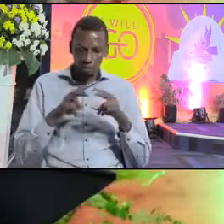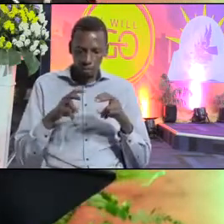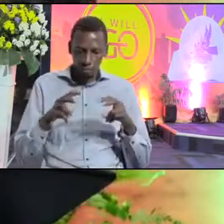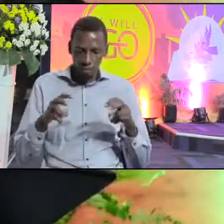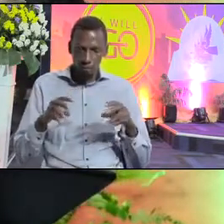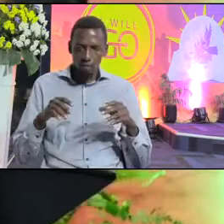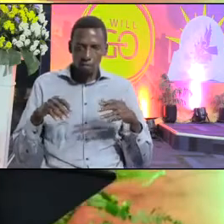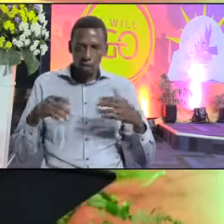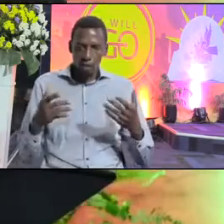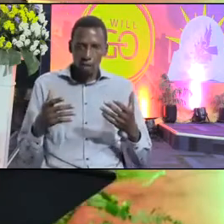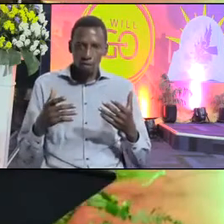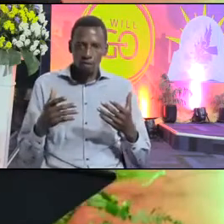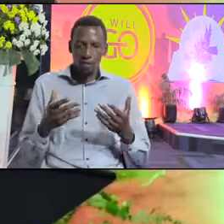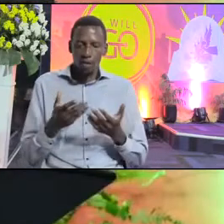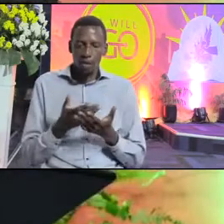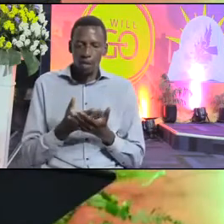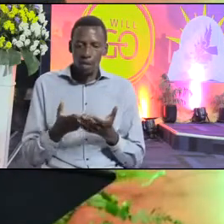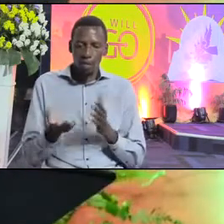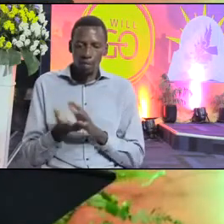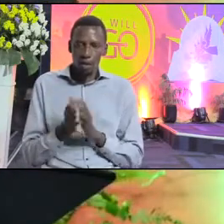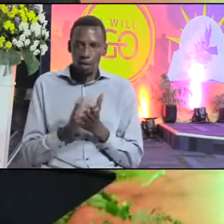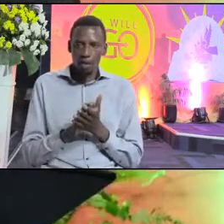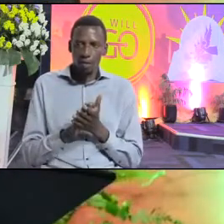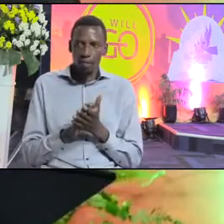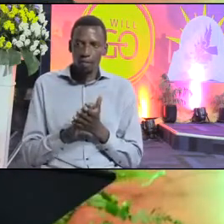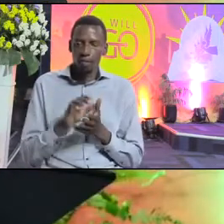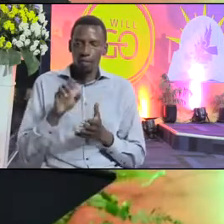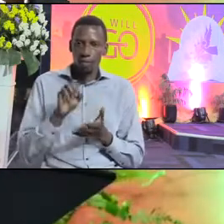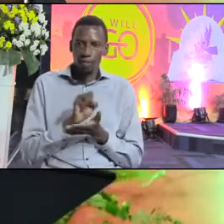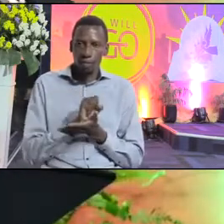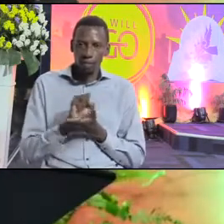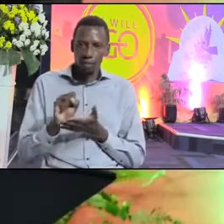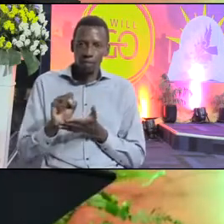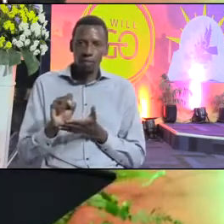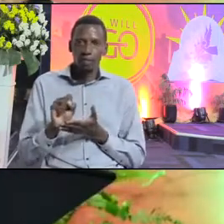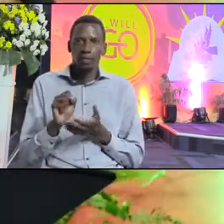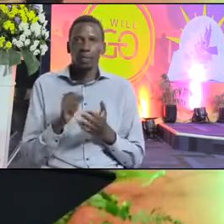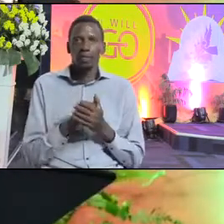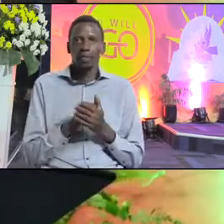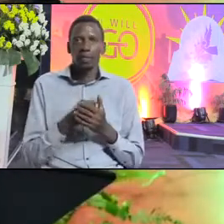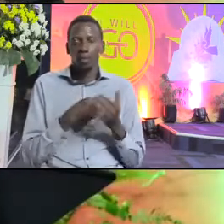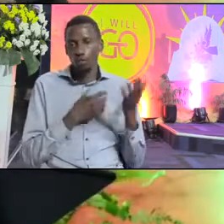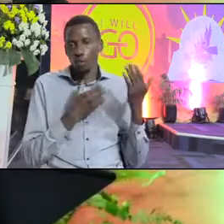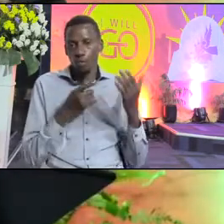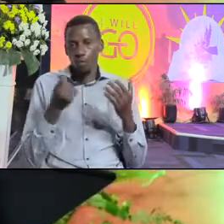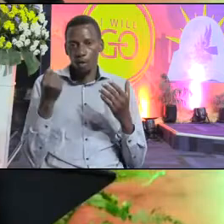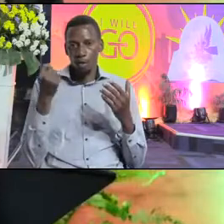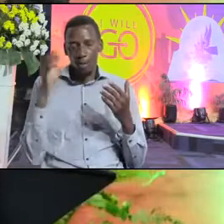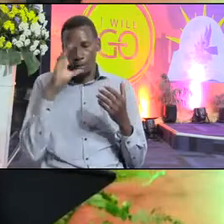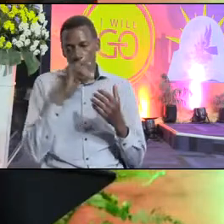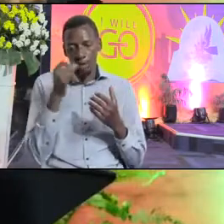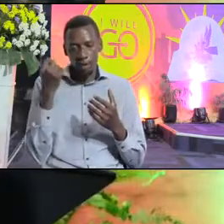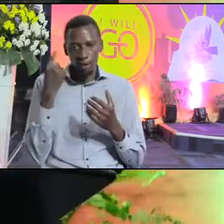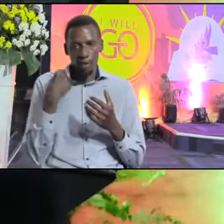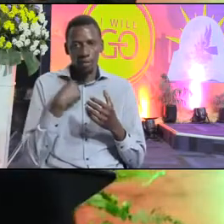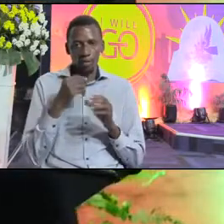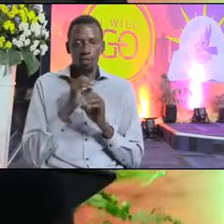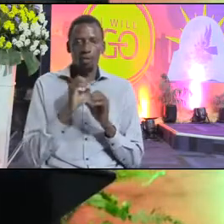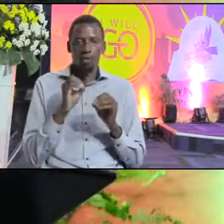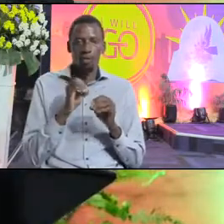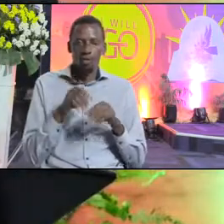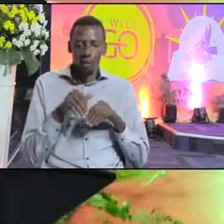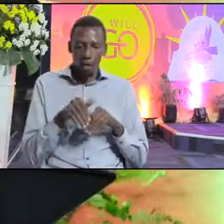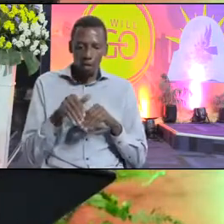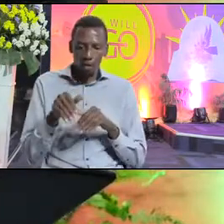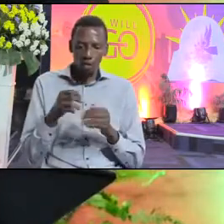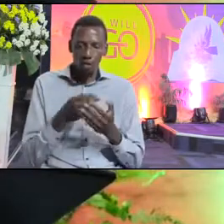saints get to be saints, I discovered, and I hope you don't misunderstand me, I discovered that according to the